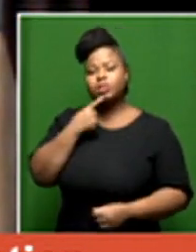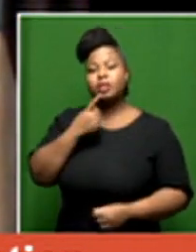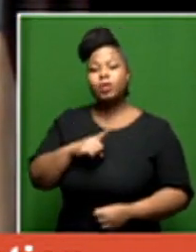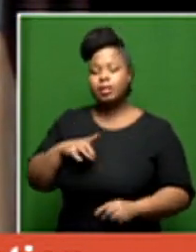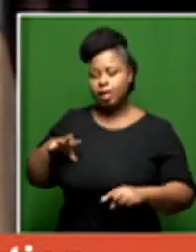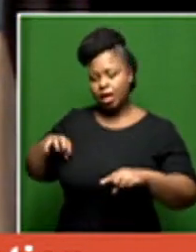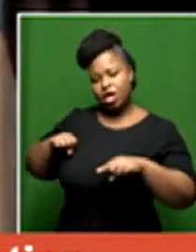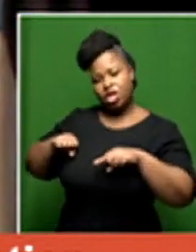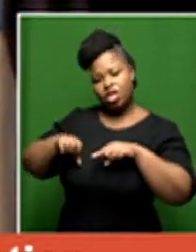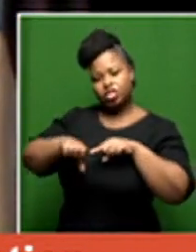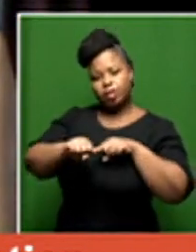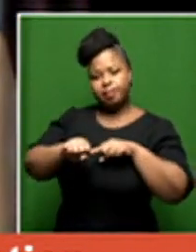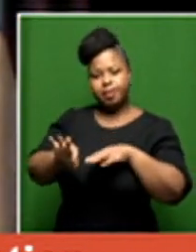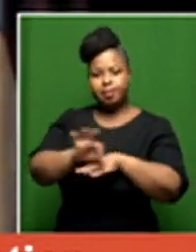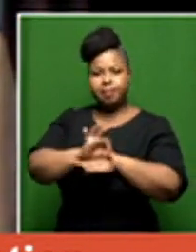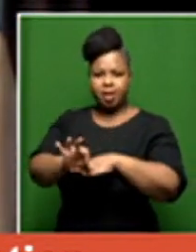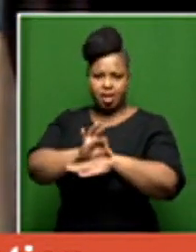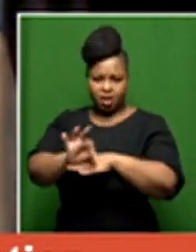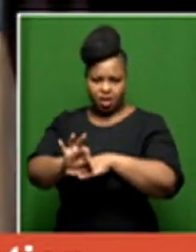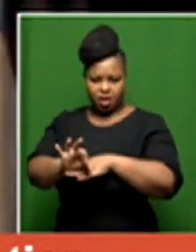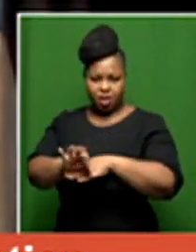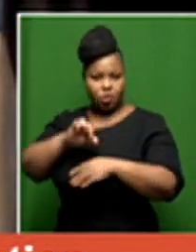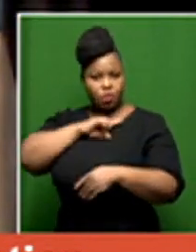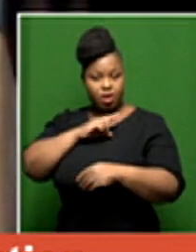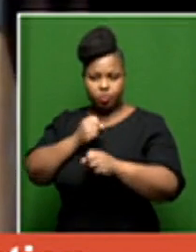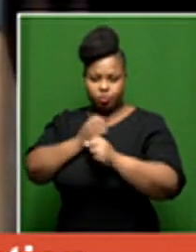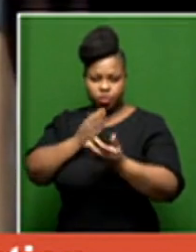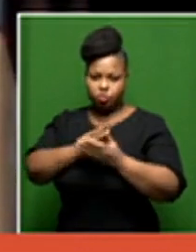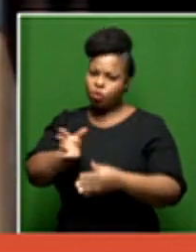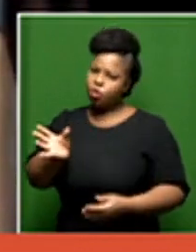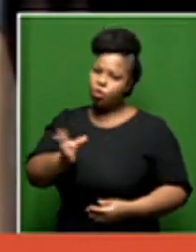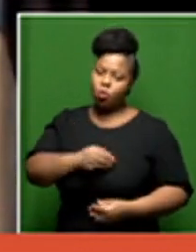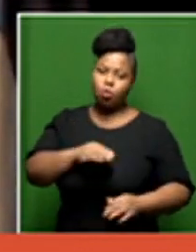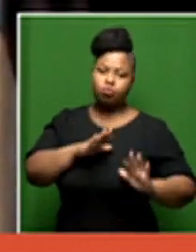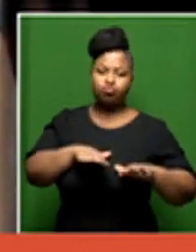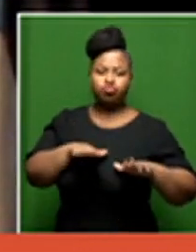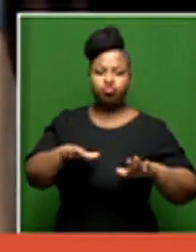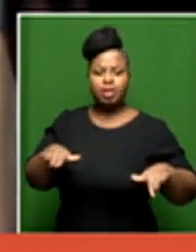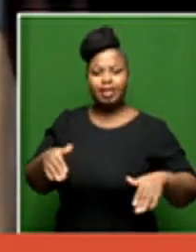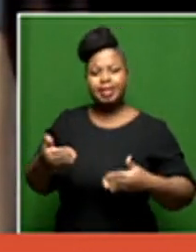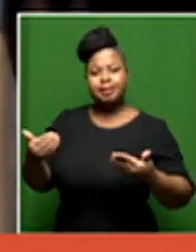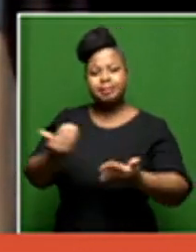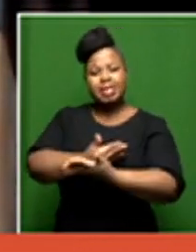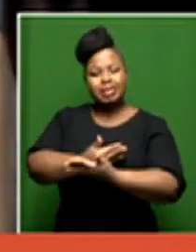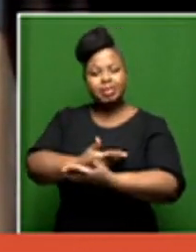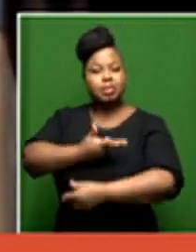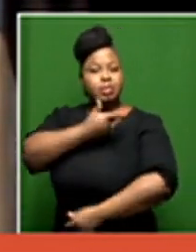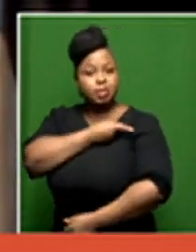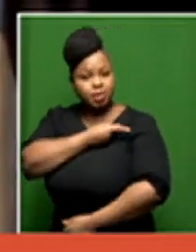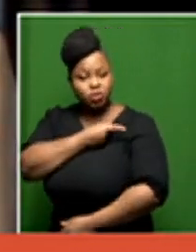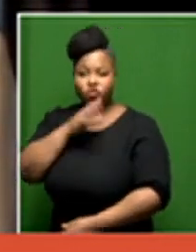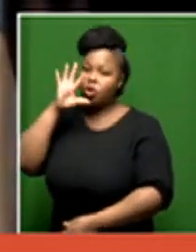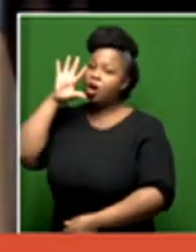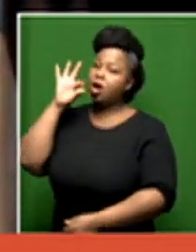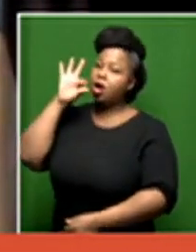catch-up plan, to make sure that all children who missed any eligible vaccines, they are